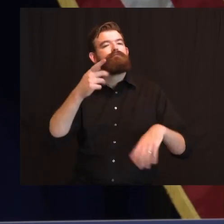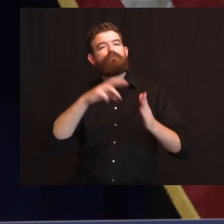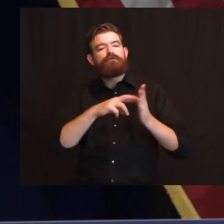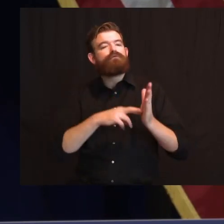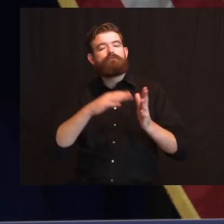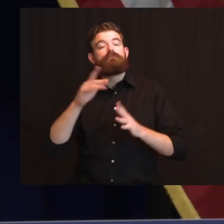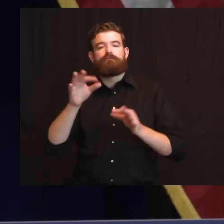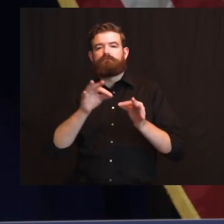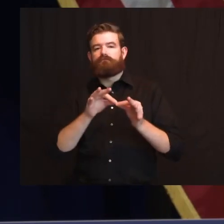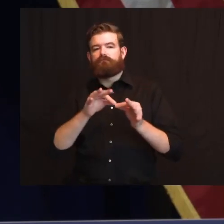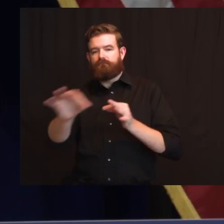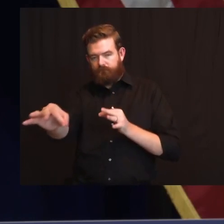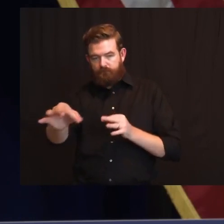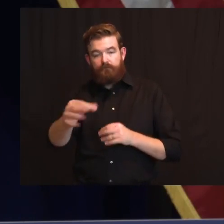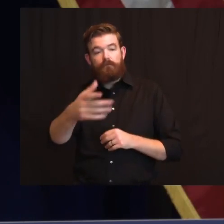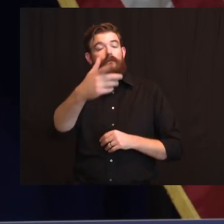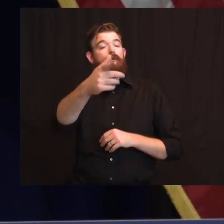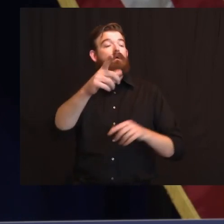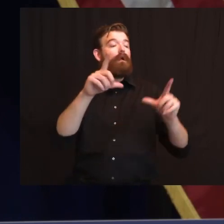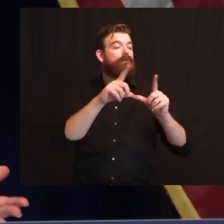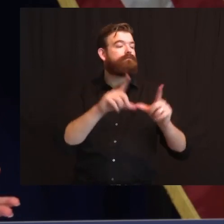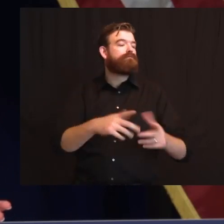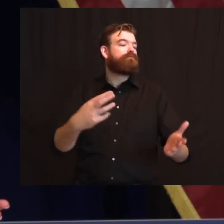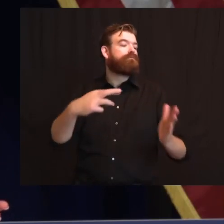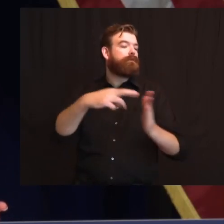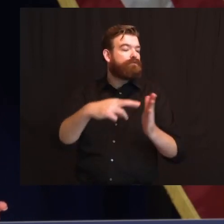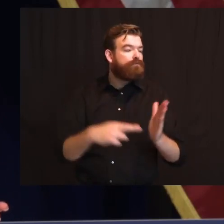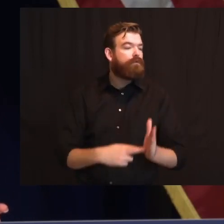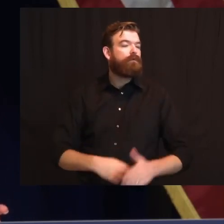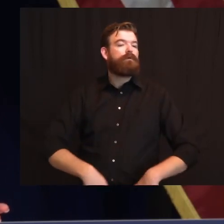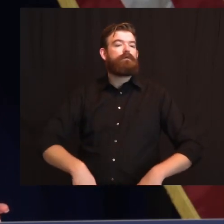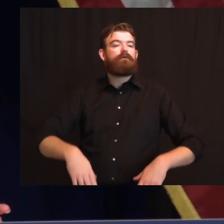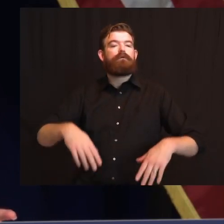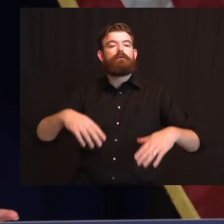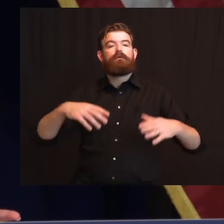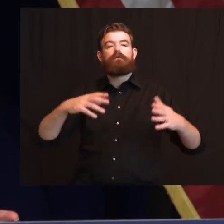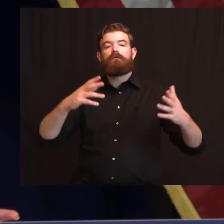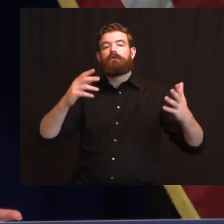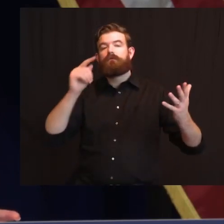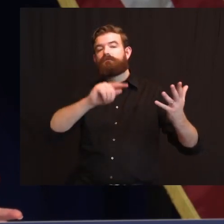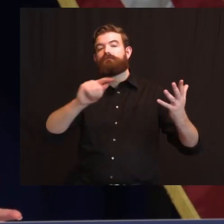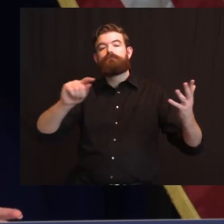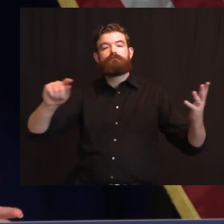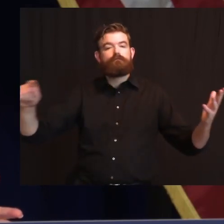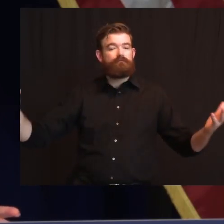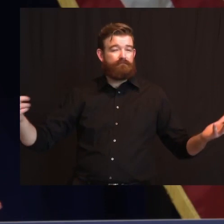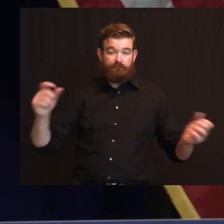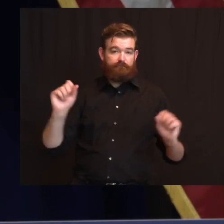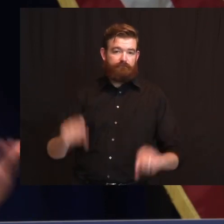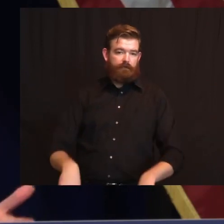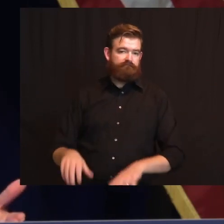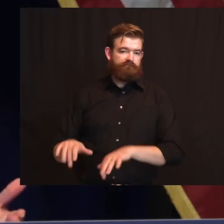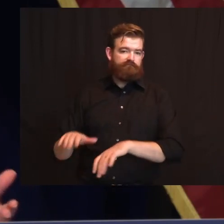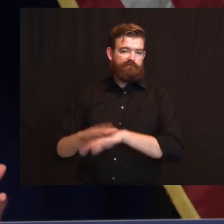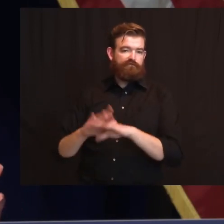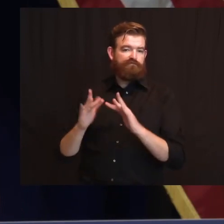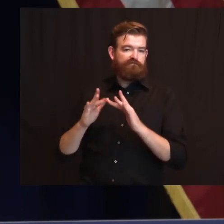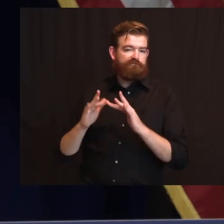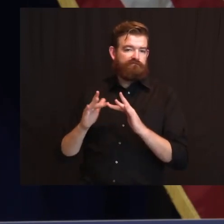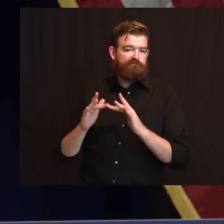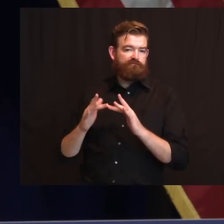be renewed, and with the new bill, all the renewals can be done online. So we actually don't anticipate extending them